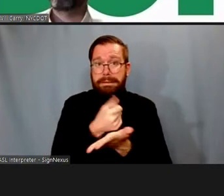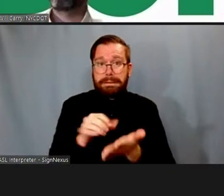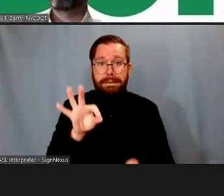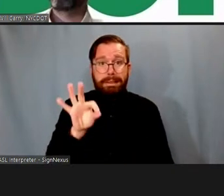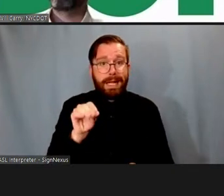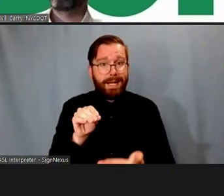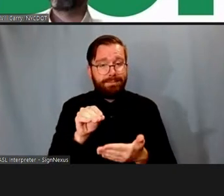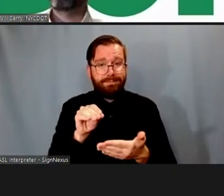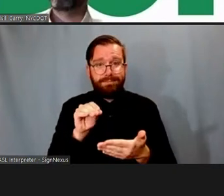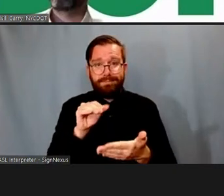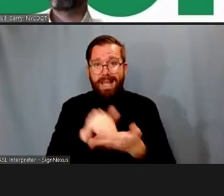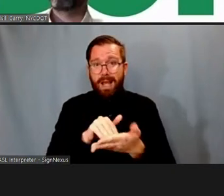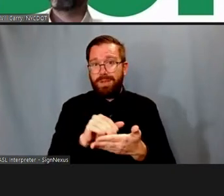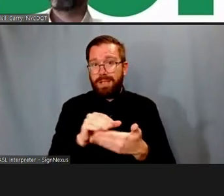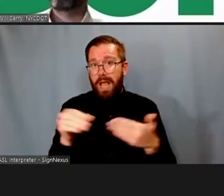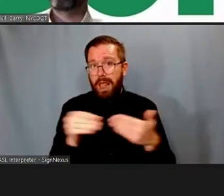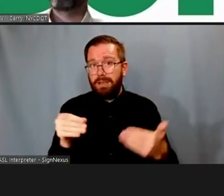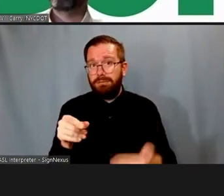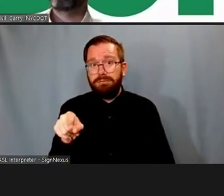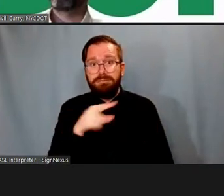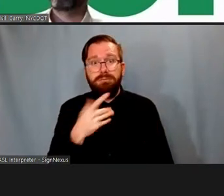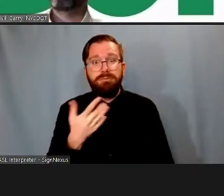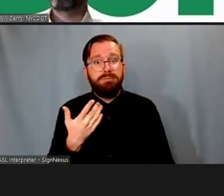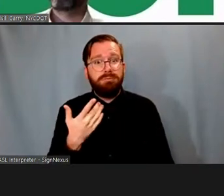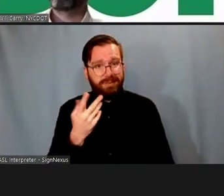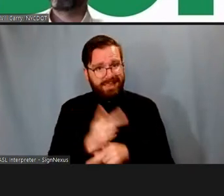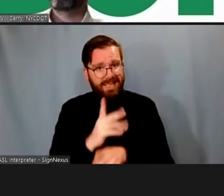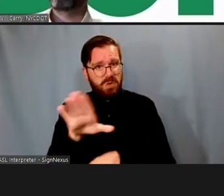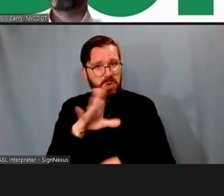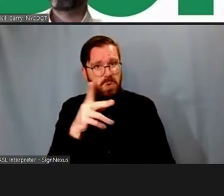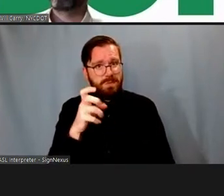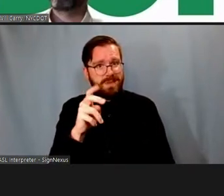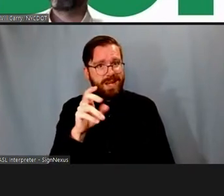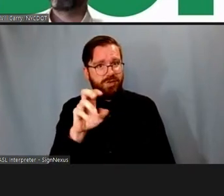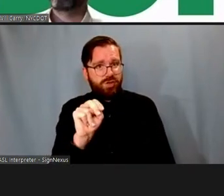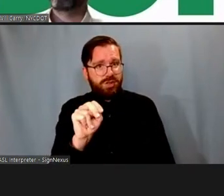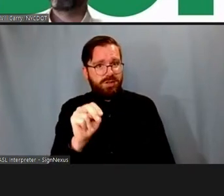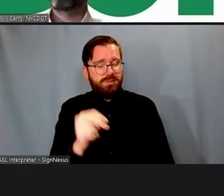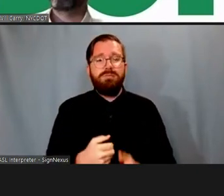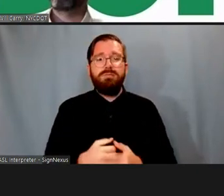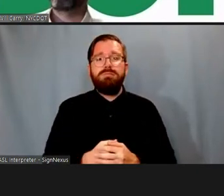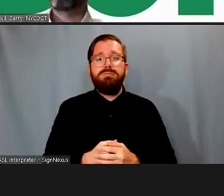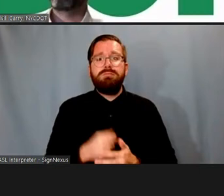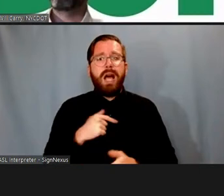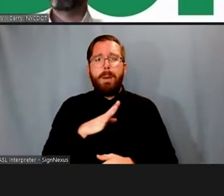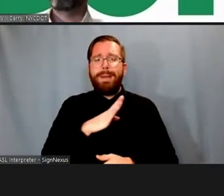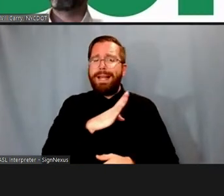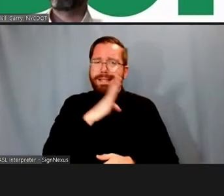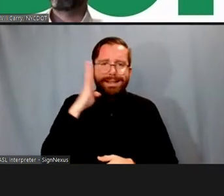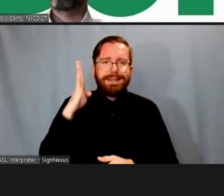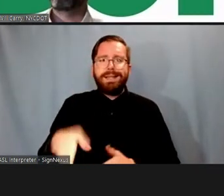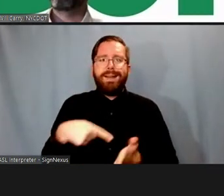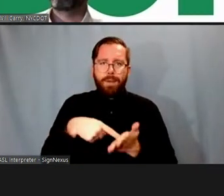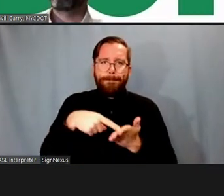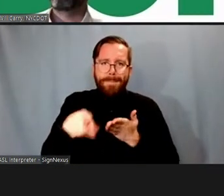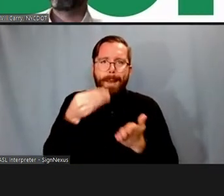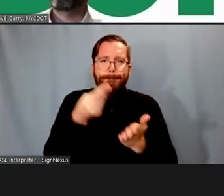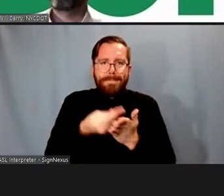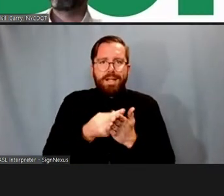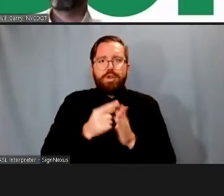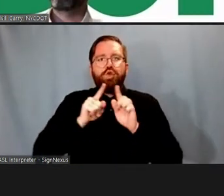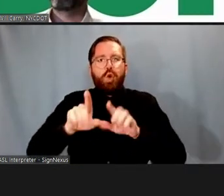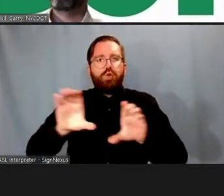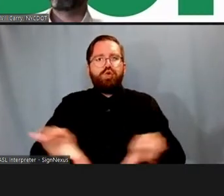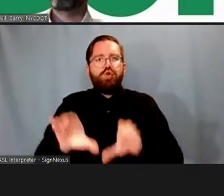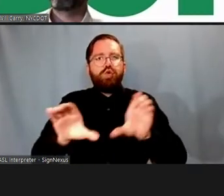waved away you know no problem keep your pension i'm never paying any money to go do art in the city so you're going to have to